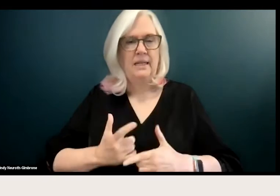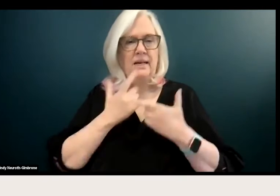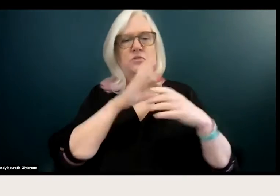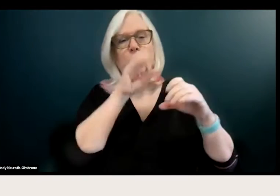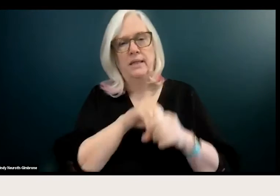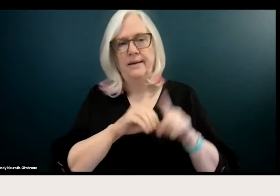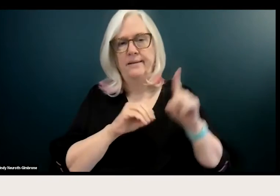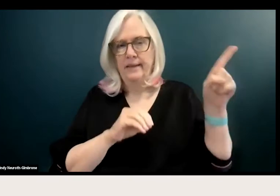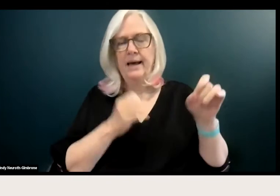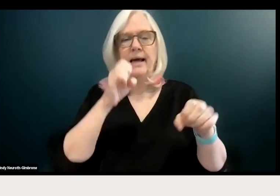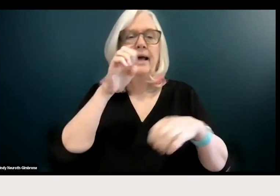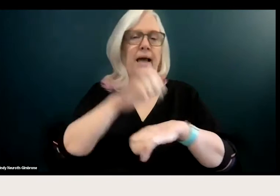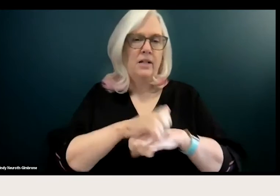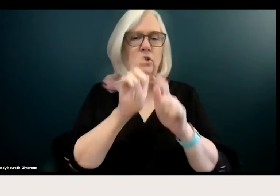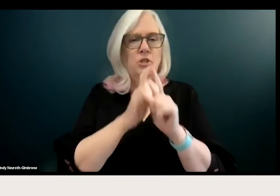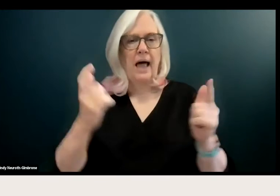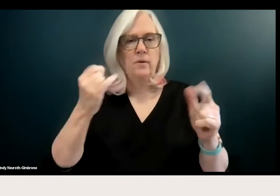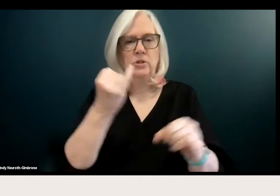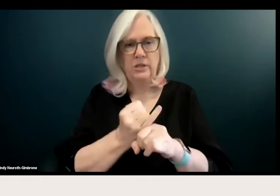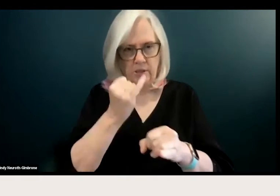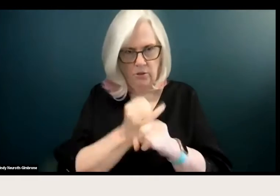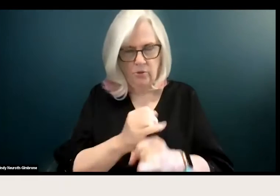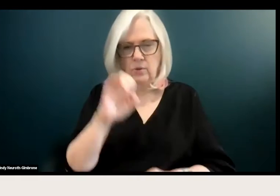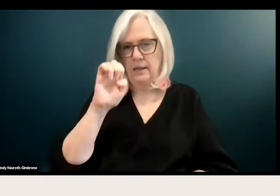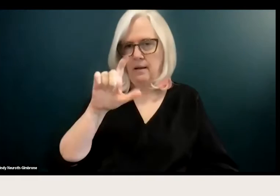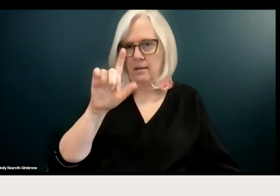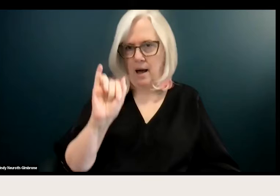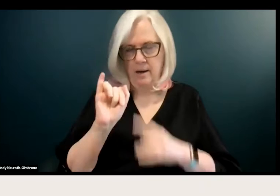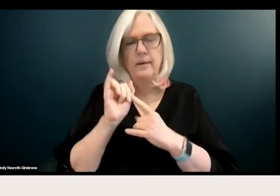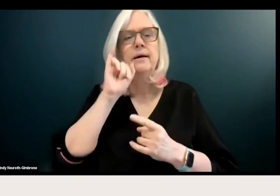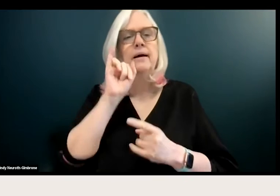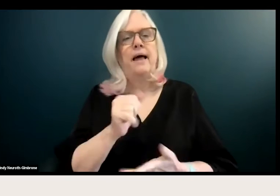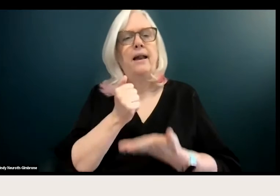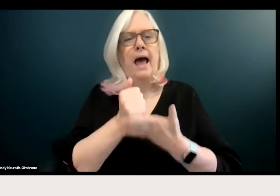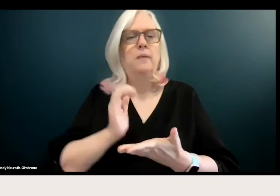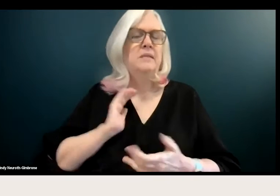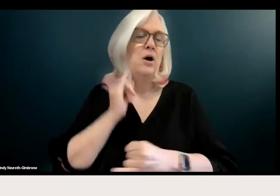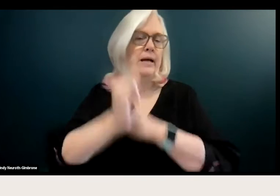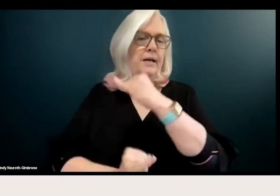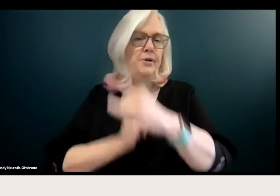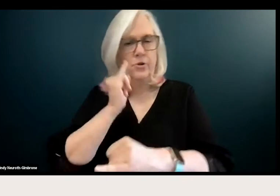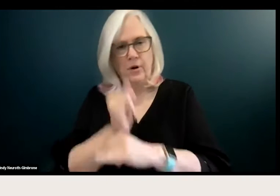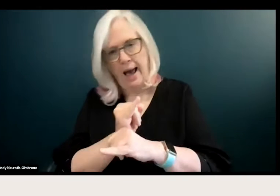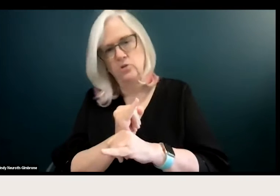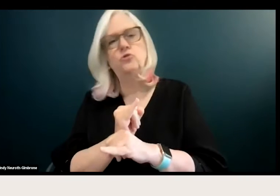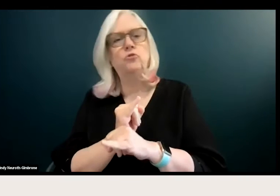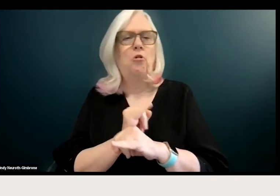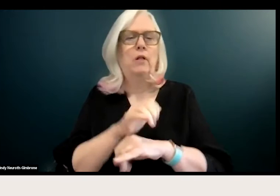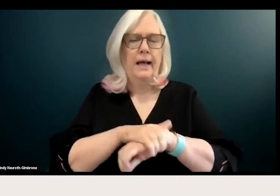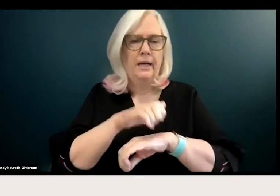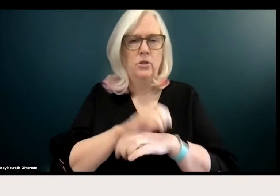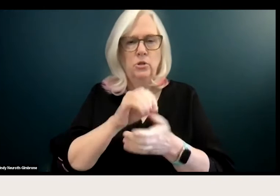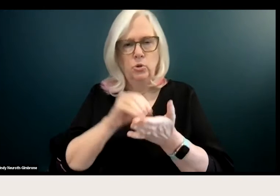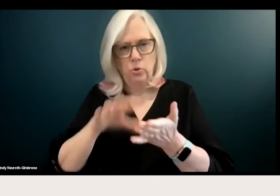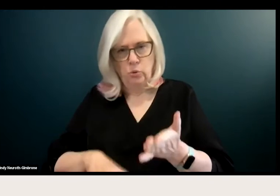Language Institute. It's a department that assists our international undergraduate students in acquiring sophisticated use of English at